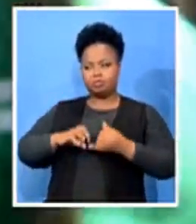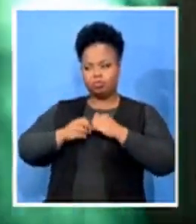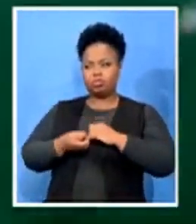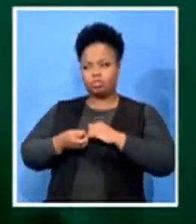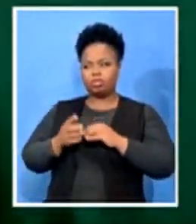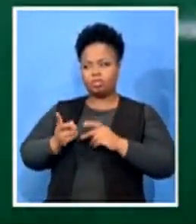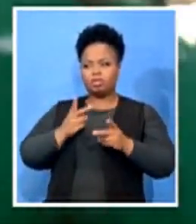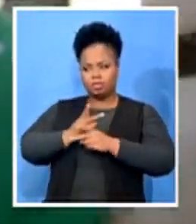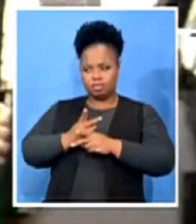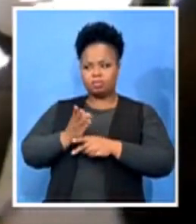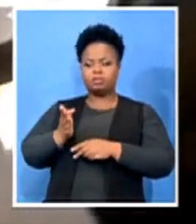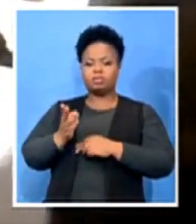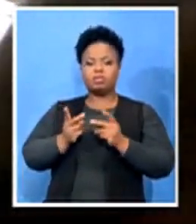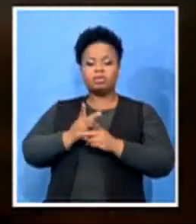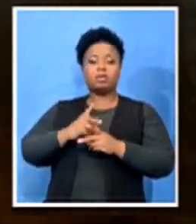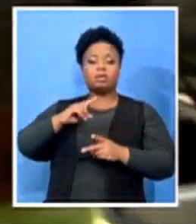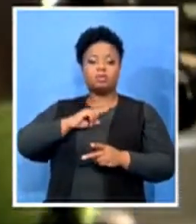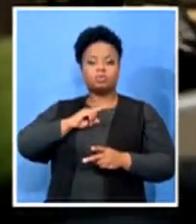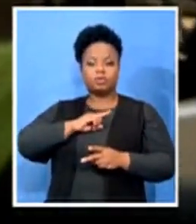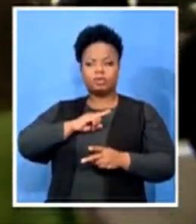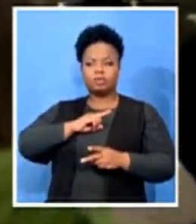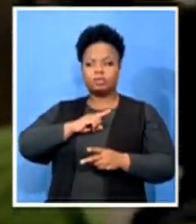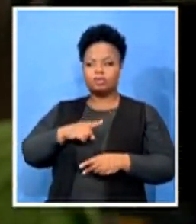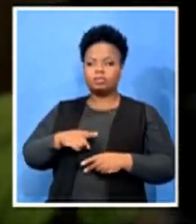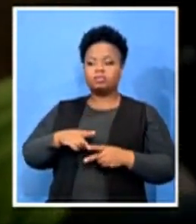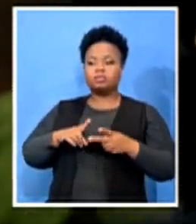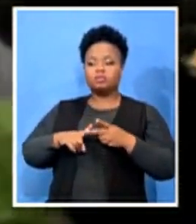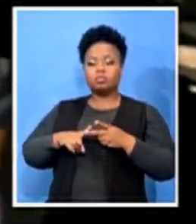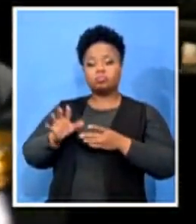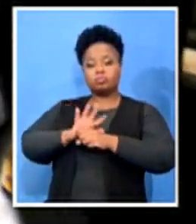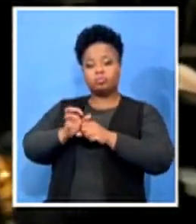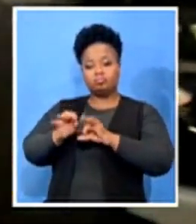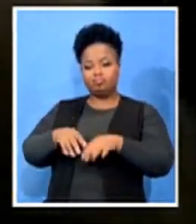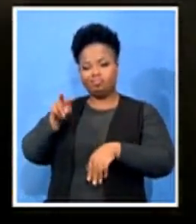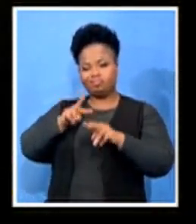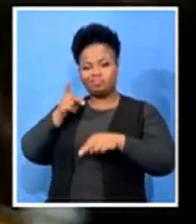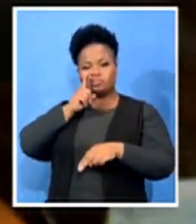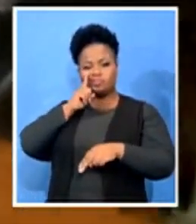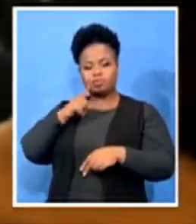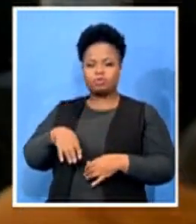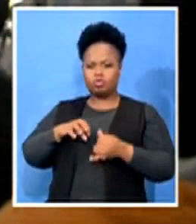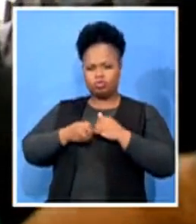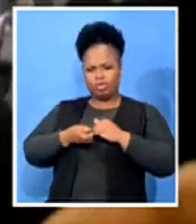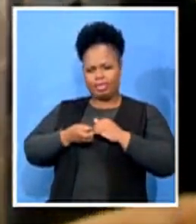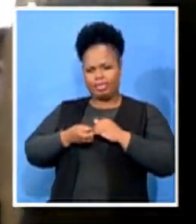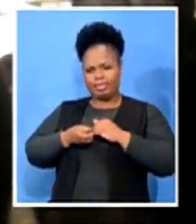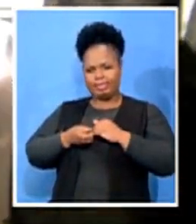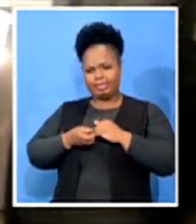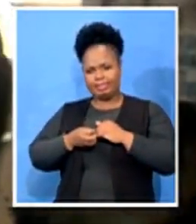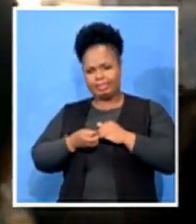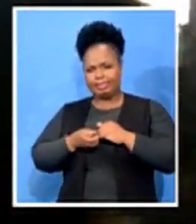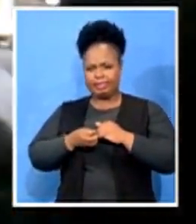with COVID-19 protocols. We'll just try to move and get closer, because the traffic